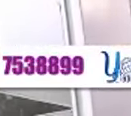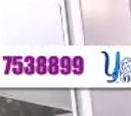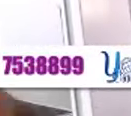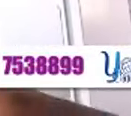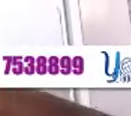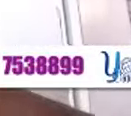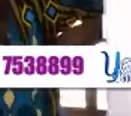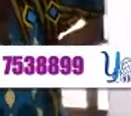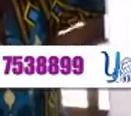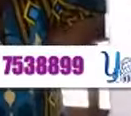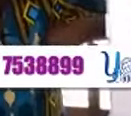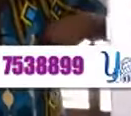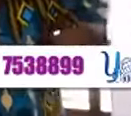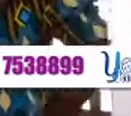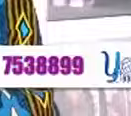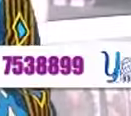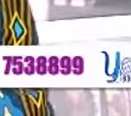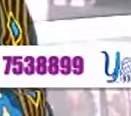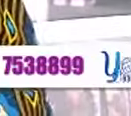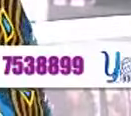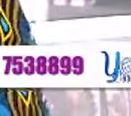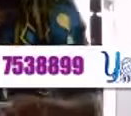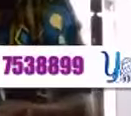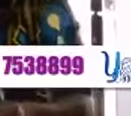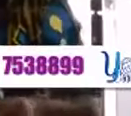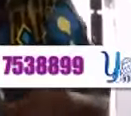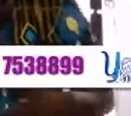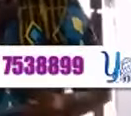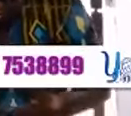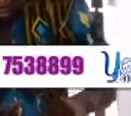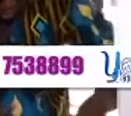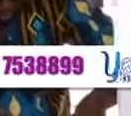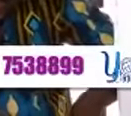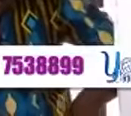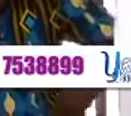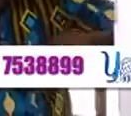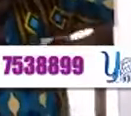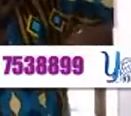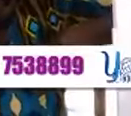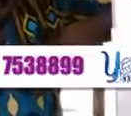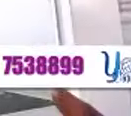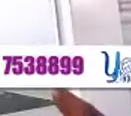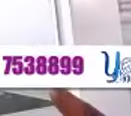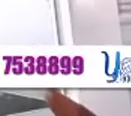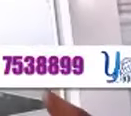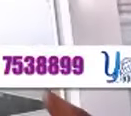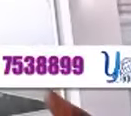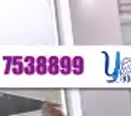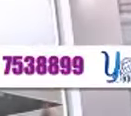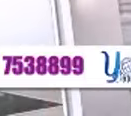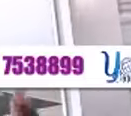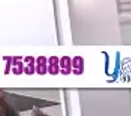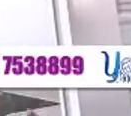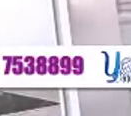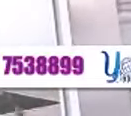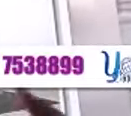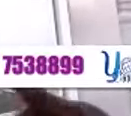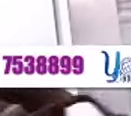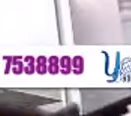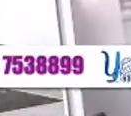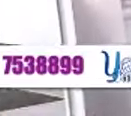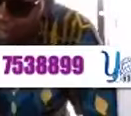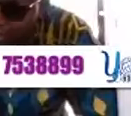sto. Ha, sa sto. Sorry. I get it. Bidan bro. Albaka. Mbaka. Bara la service o tariya.